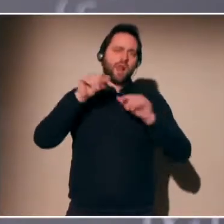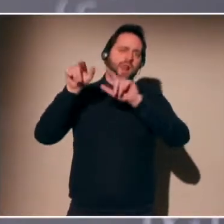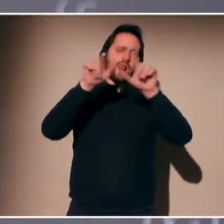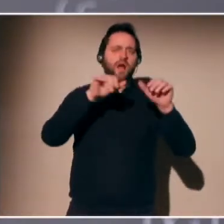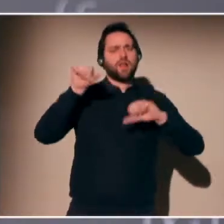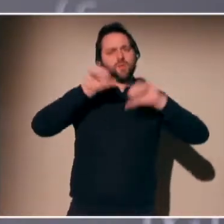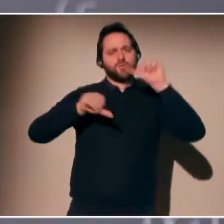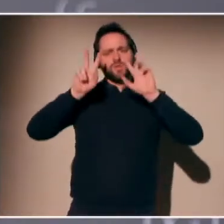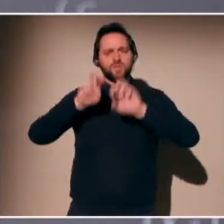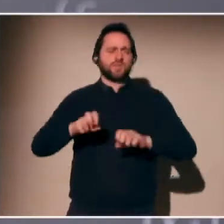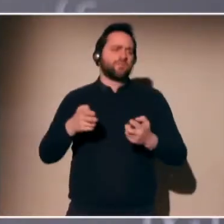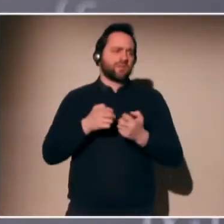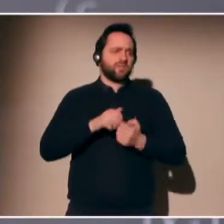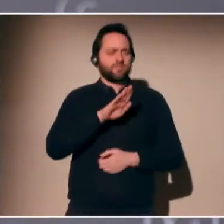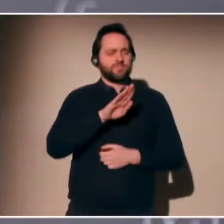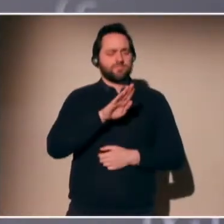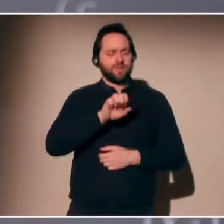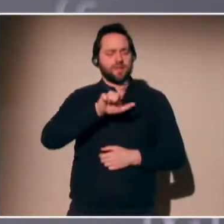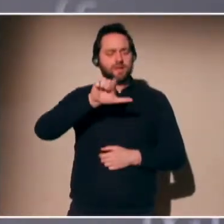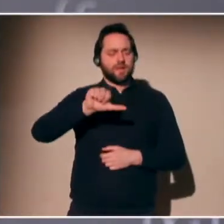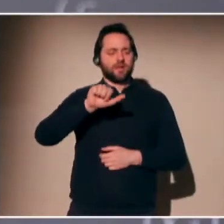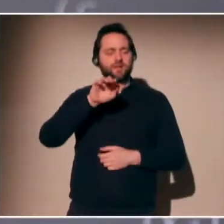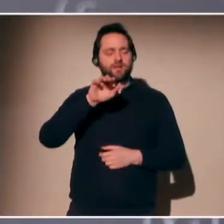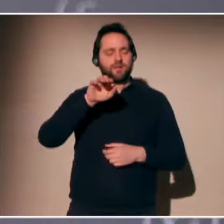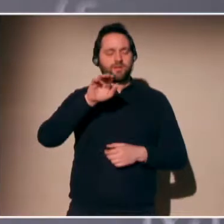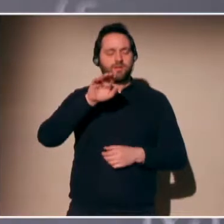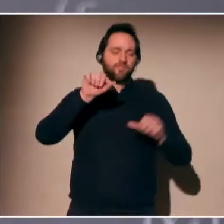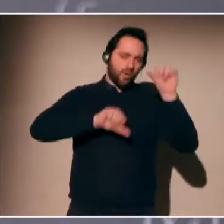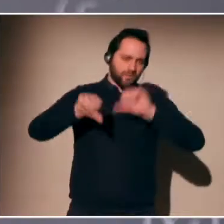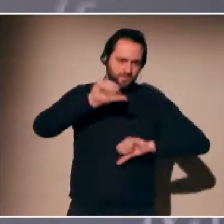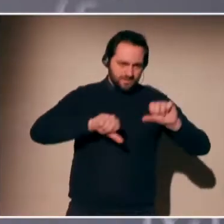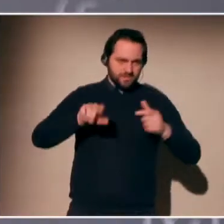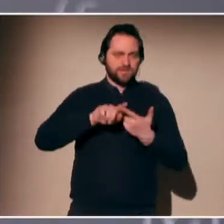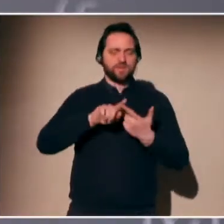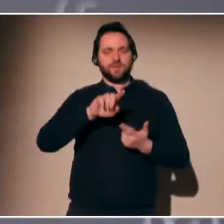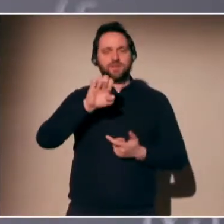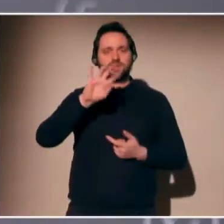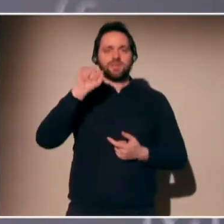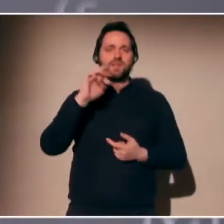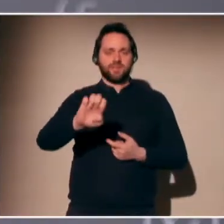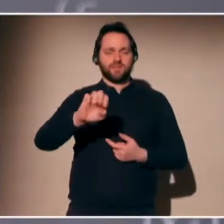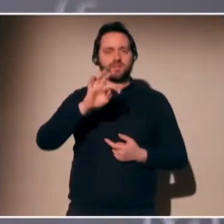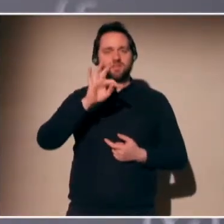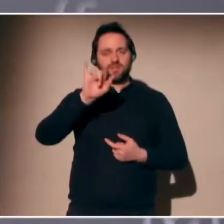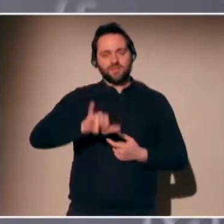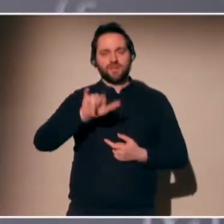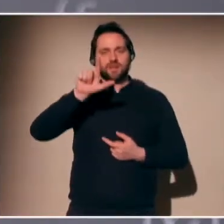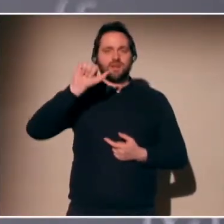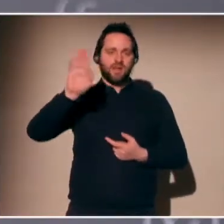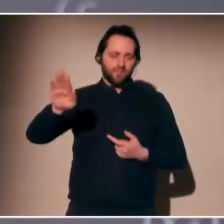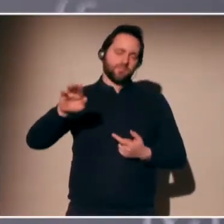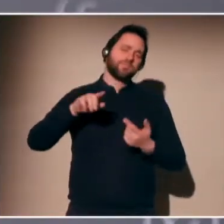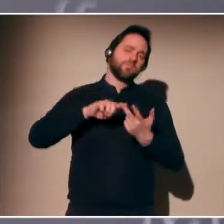the tearing apart of many research laboratories, among which I was a part of, such as IBM, for